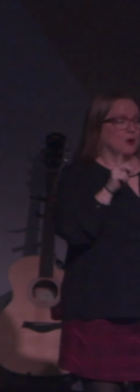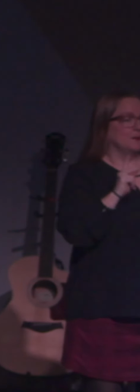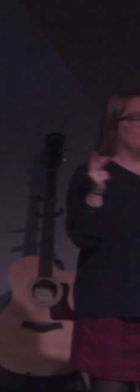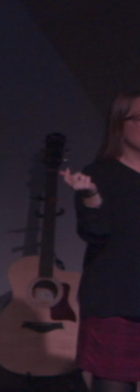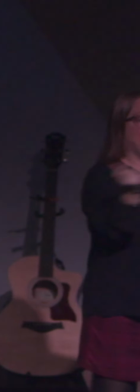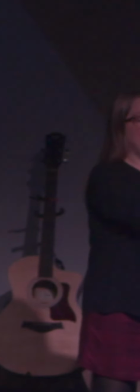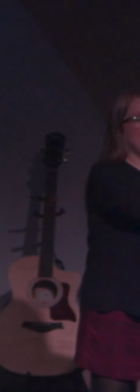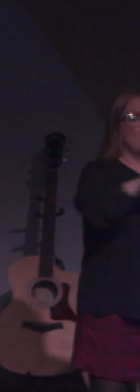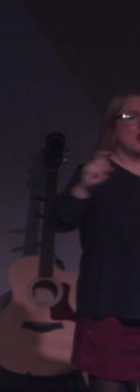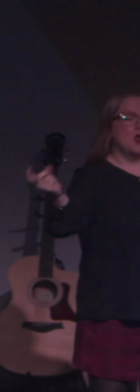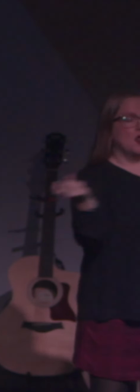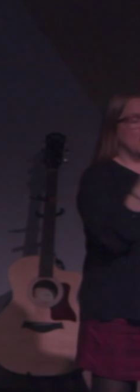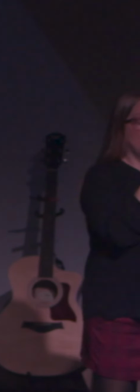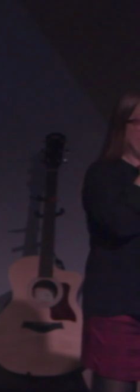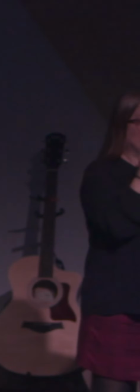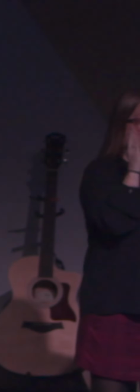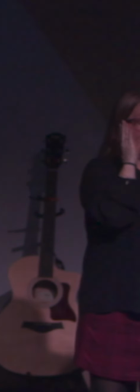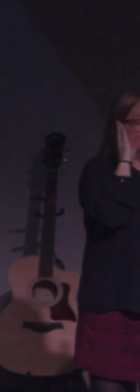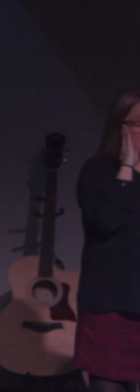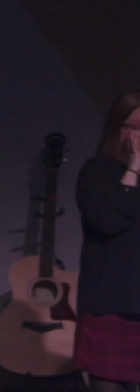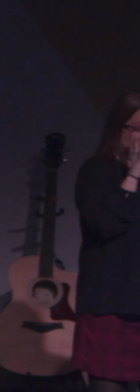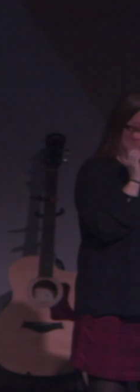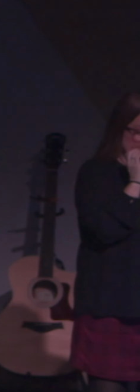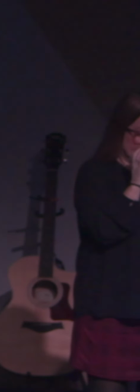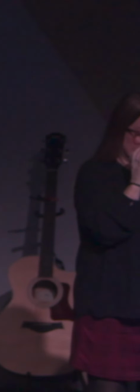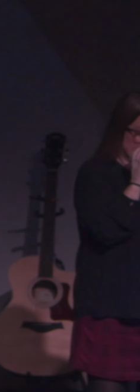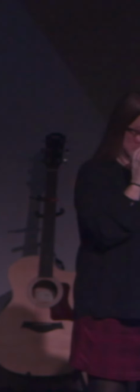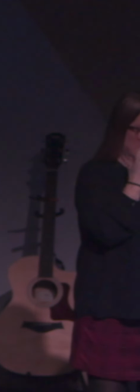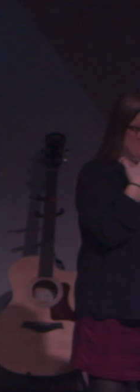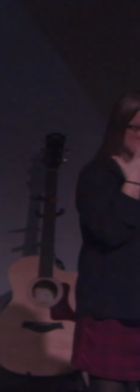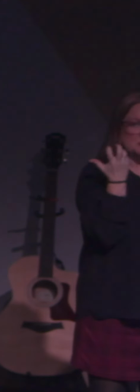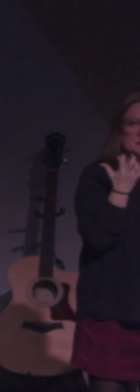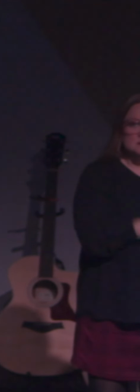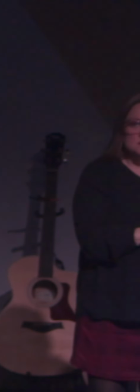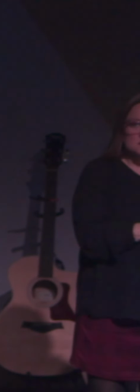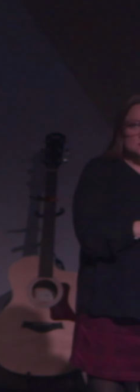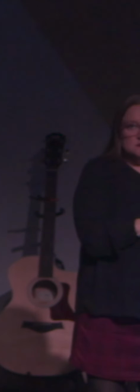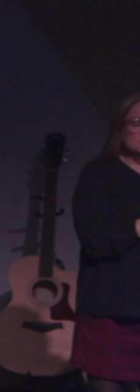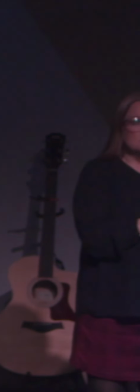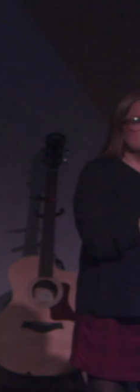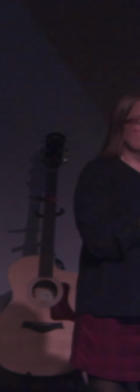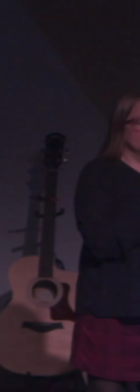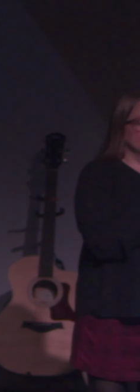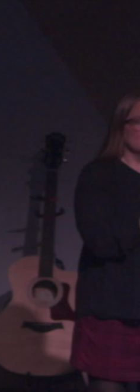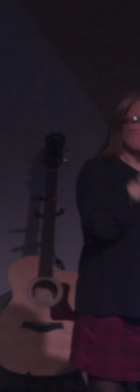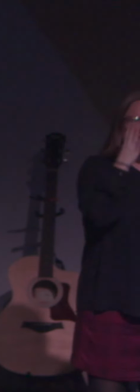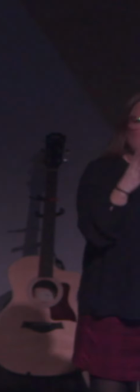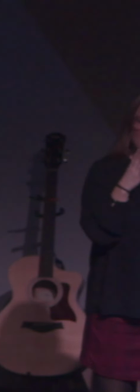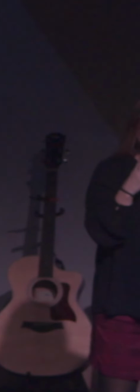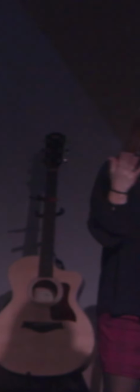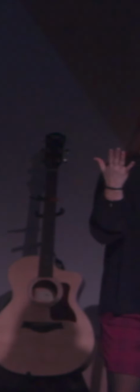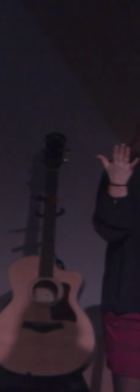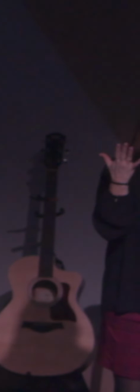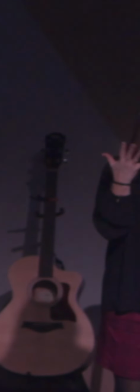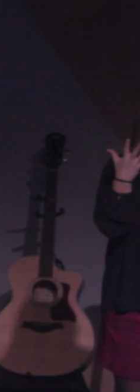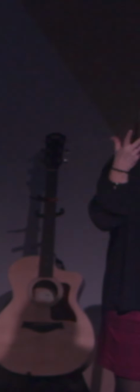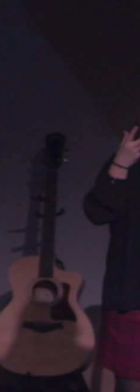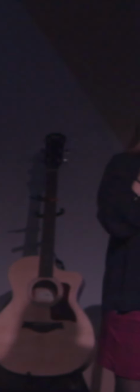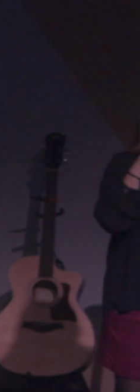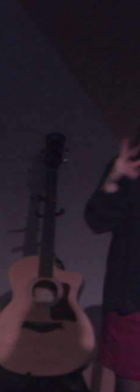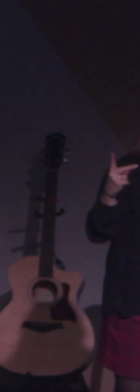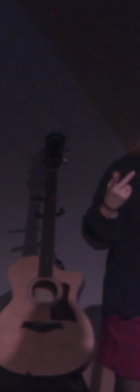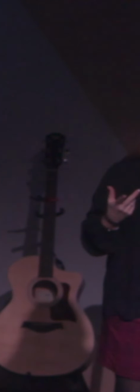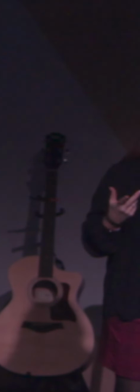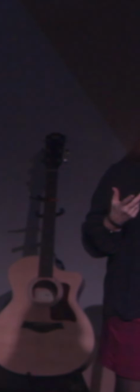running on the beach. I could not pay attention for 4 seconds, and I was just mad. God, what the heck?